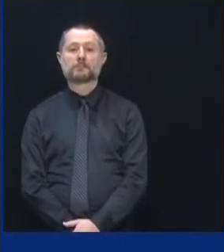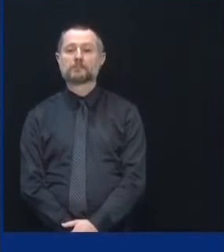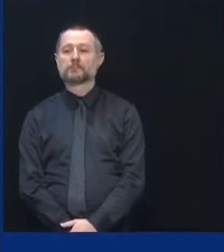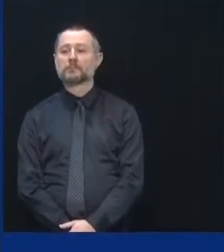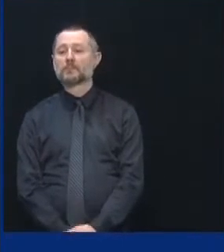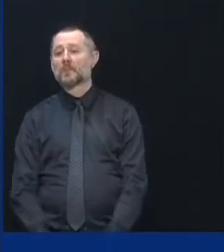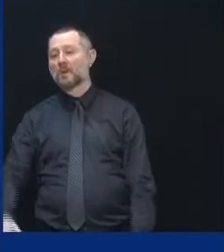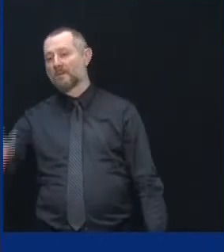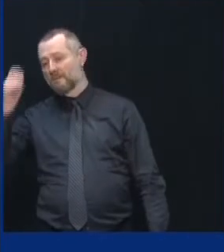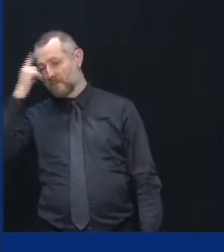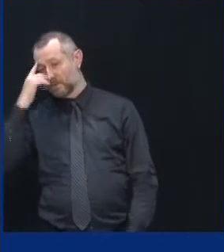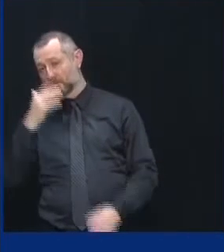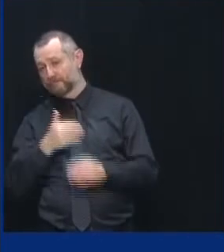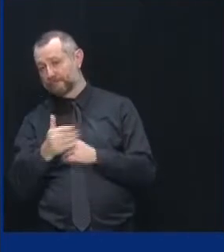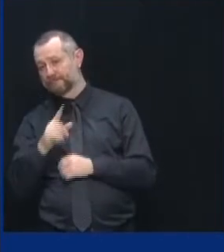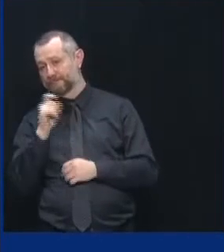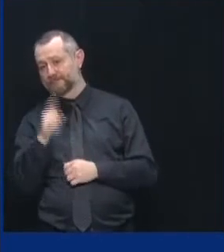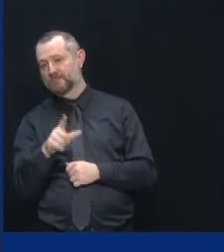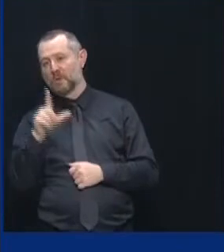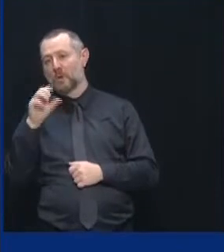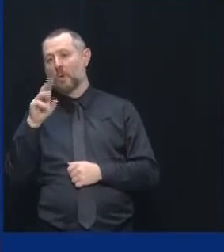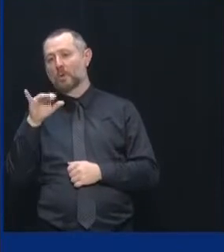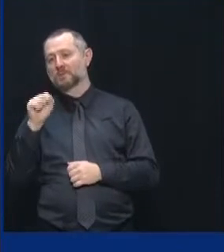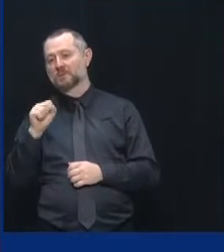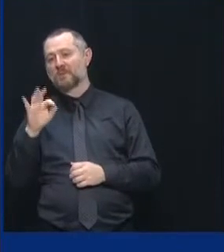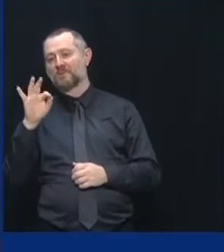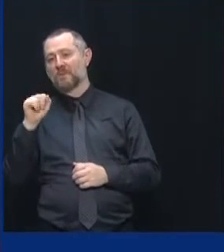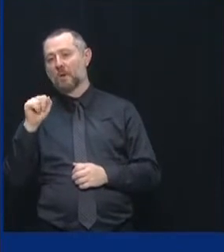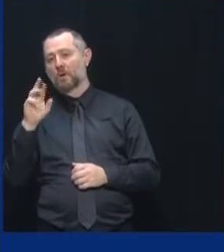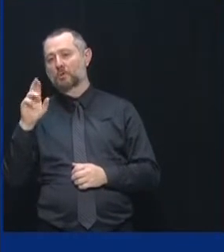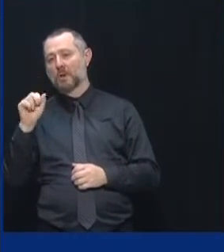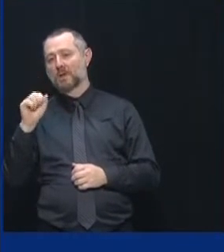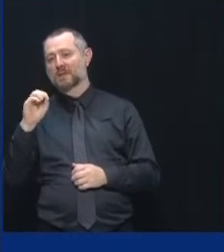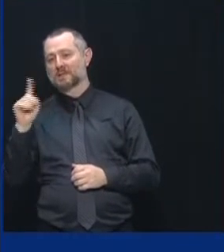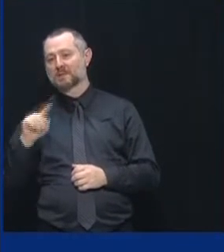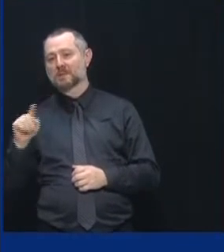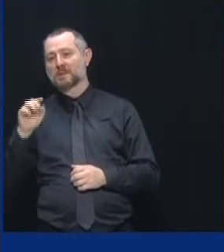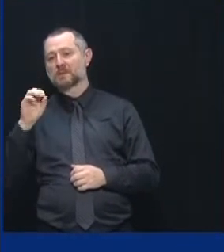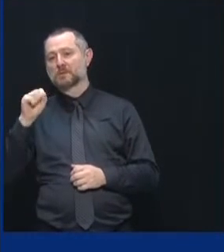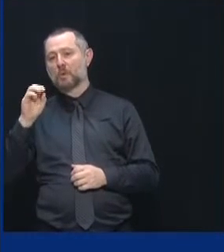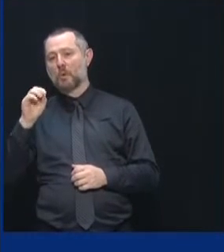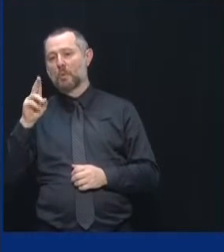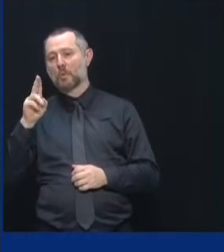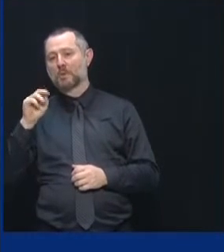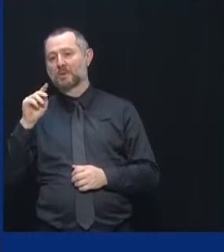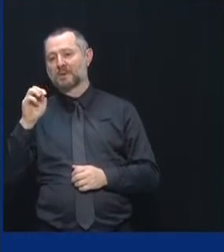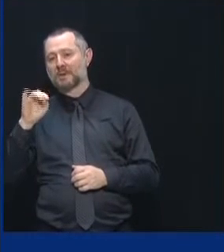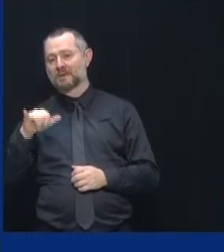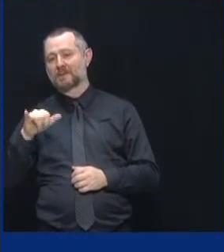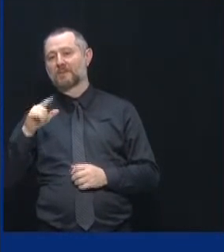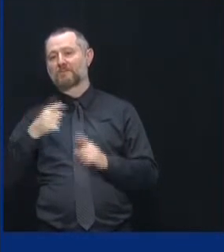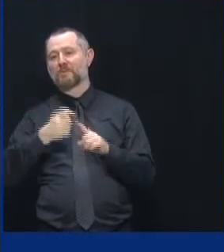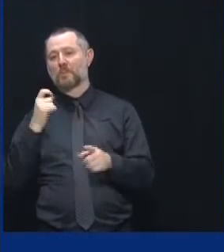Governor, next up we have Luis Ferre Soderni from the New York Times. Luis, your line is now open. Please unmute your microphone.